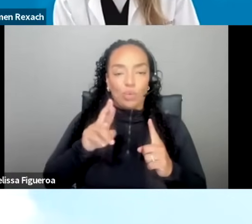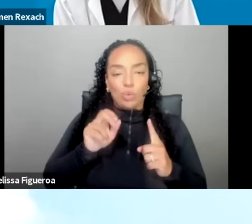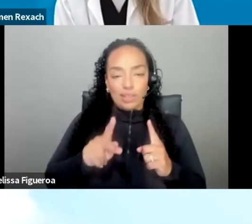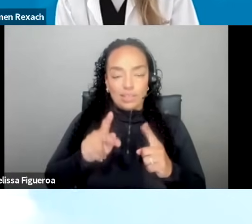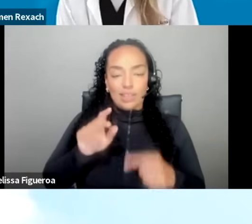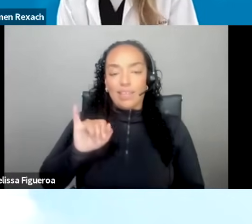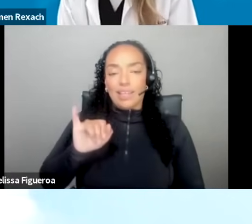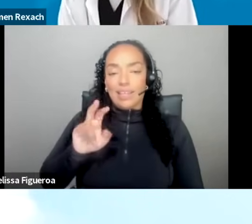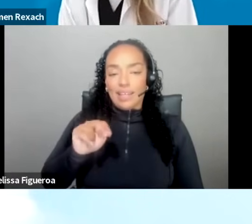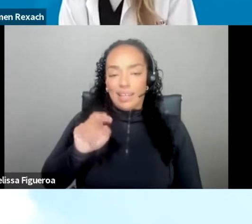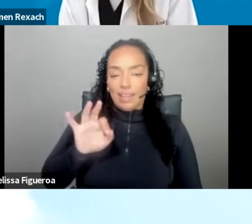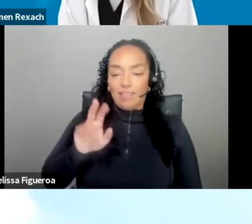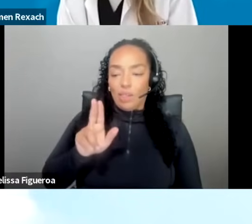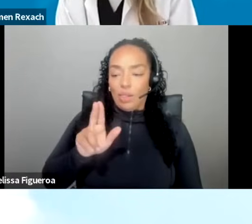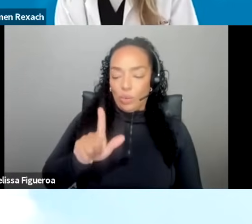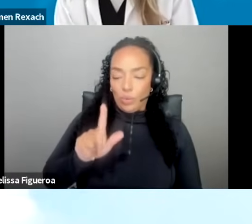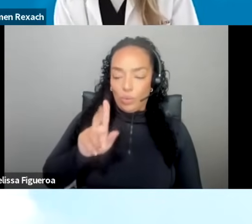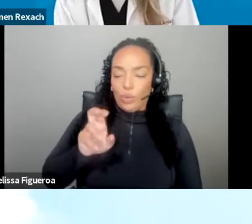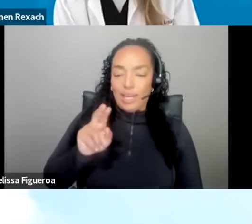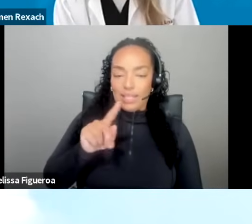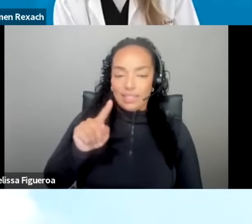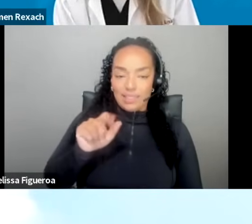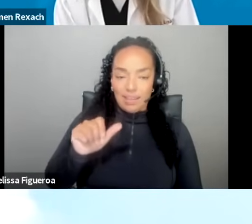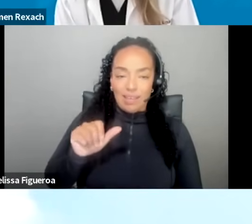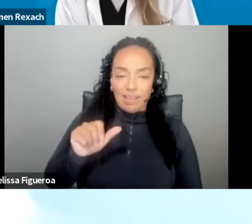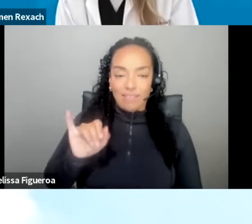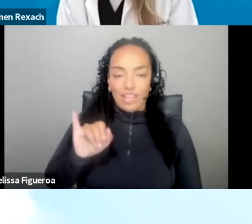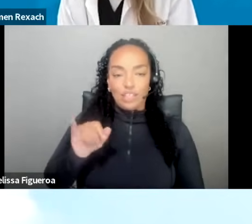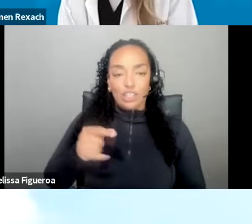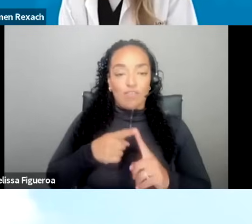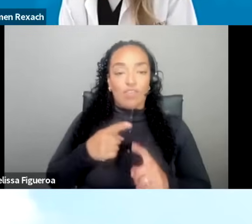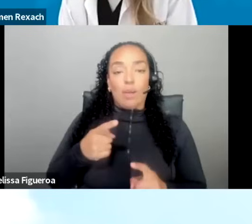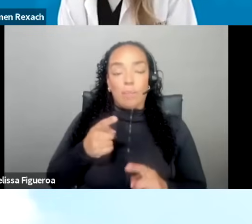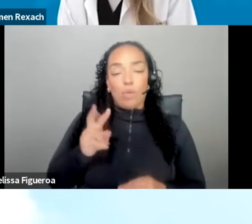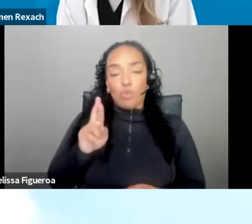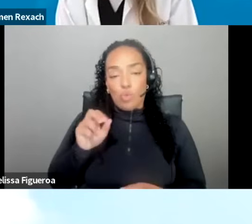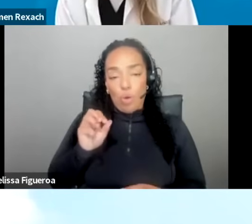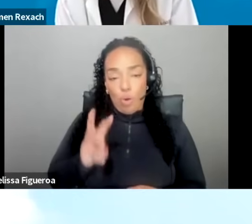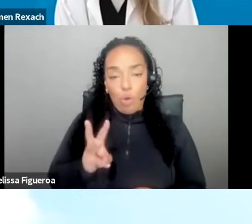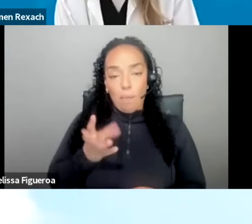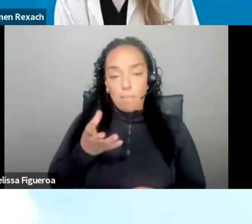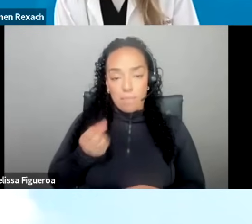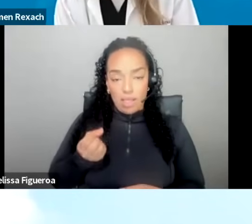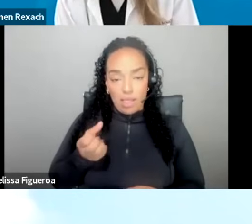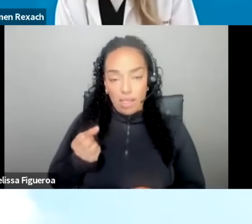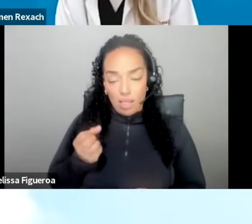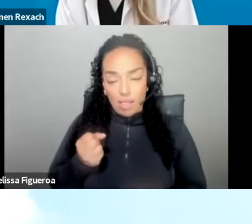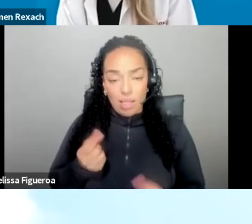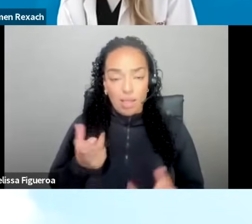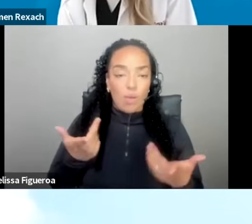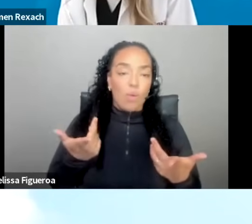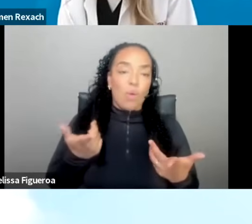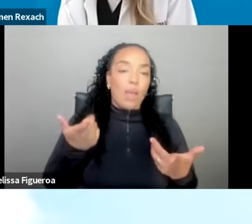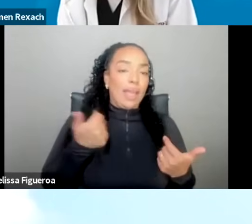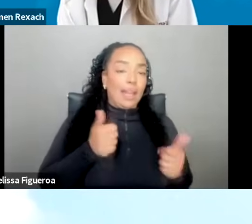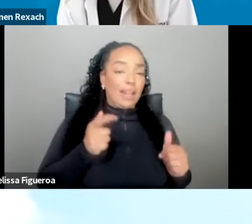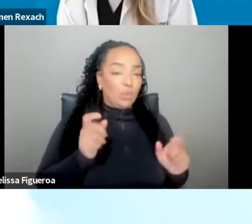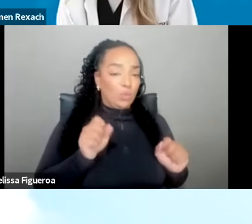infection from raw milk consumption, or clearly that's being worked on, but if there's anything that you could share about what's known now.